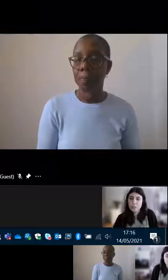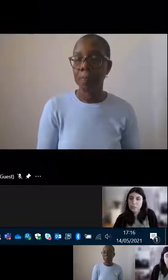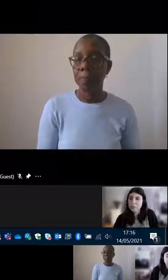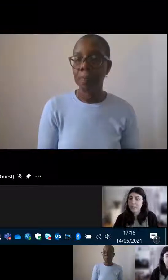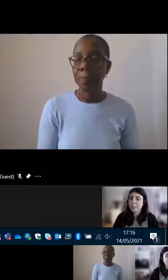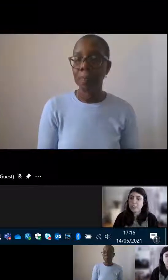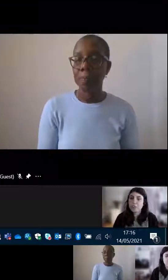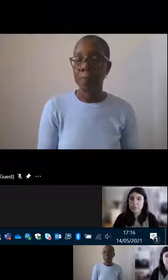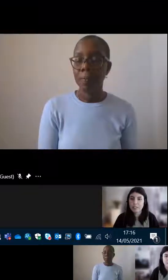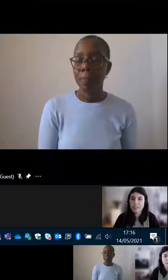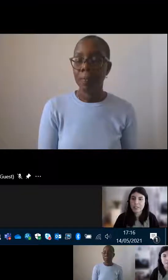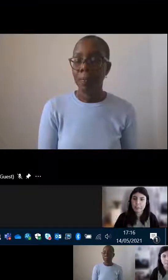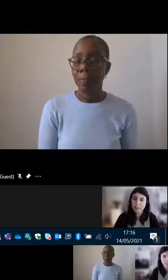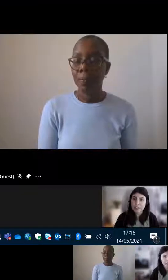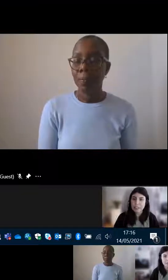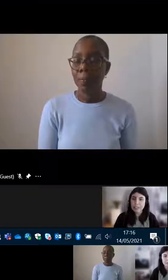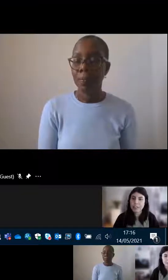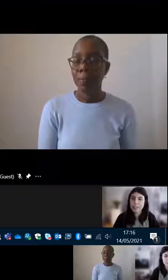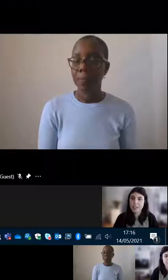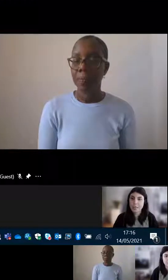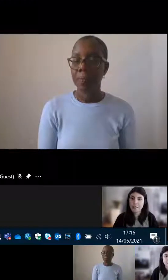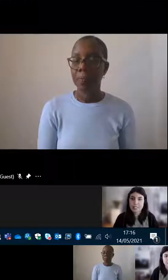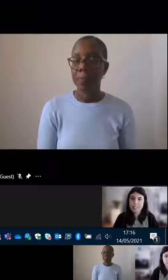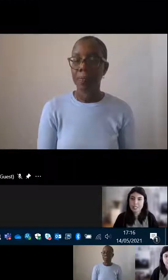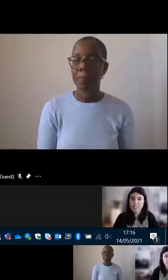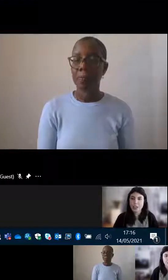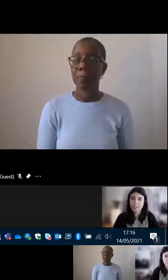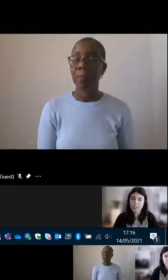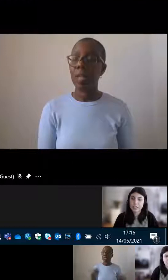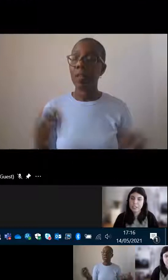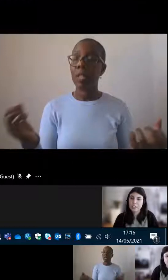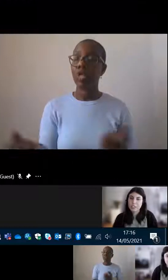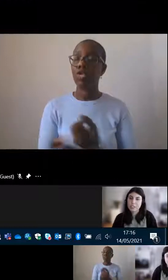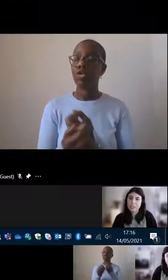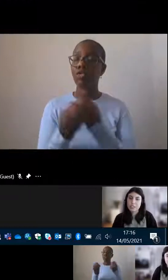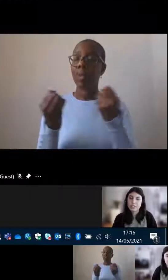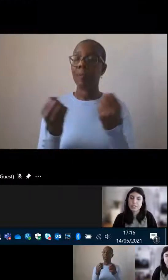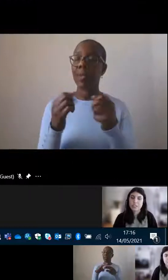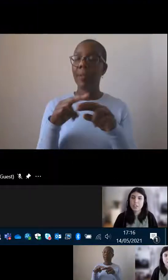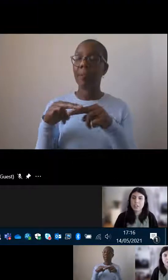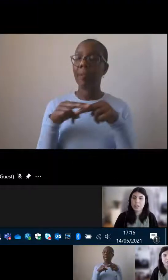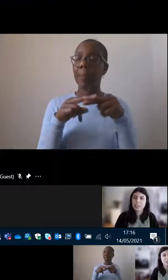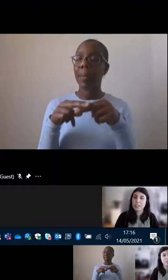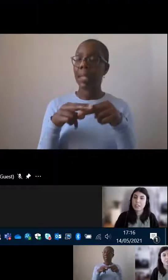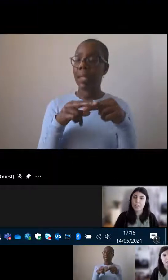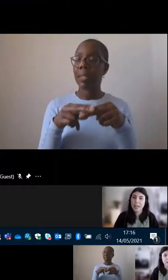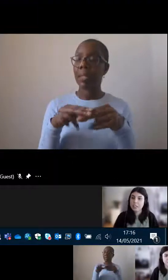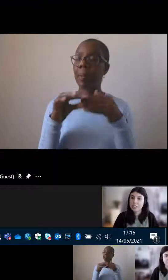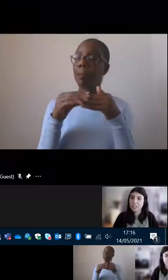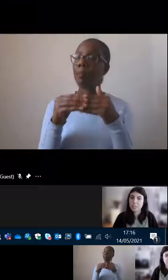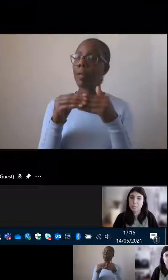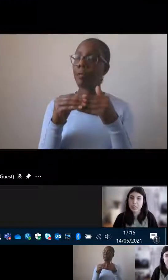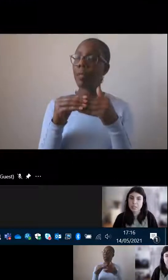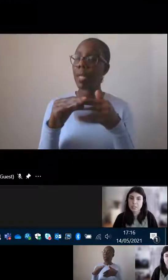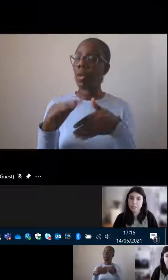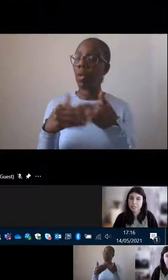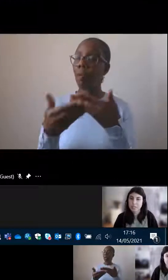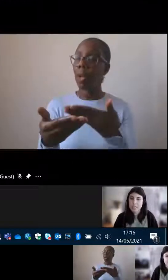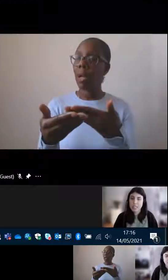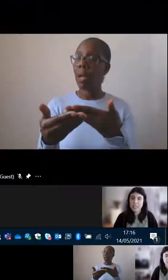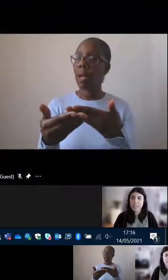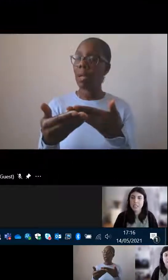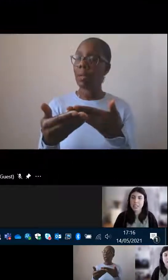There's also the Strengthening Families befriending offer. So this is directly for parents,